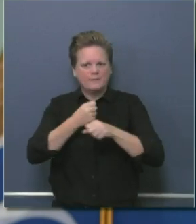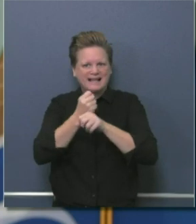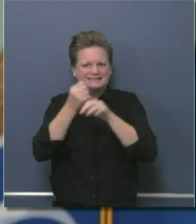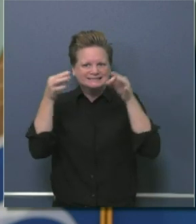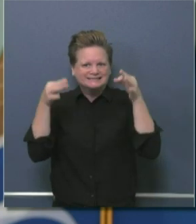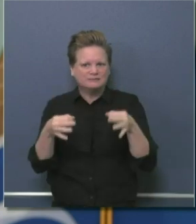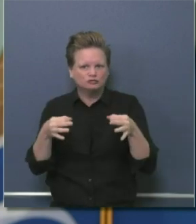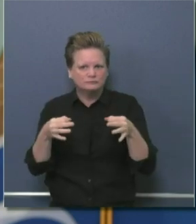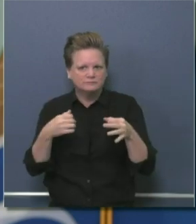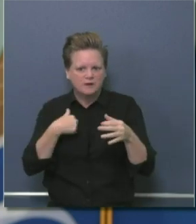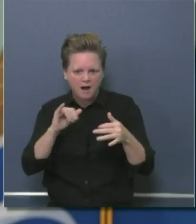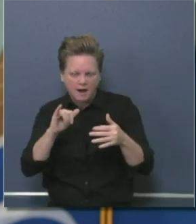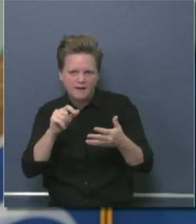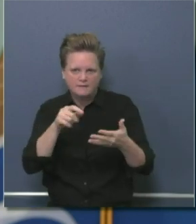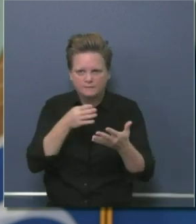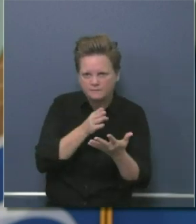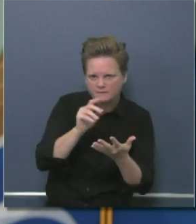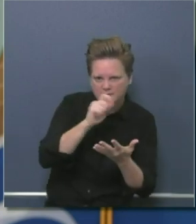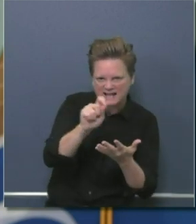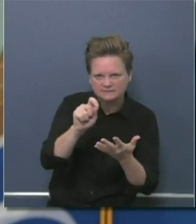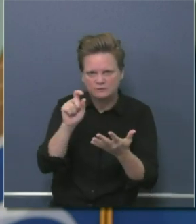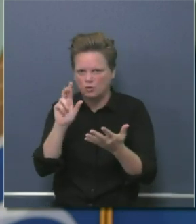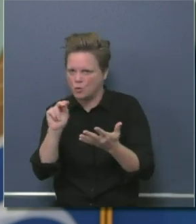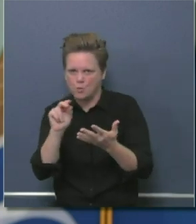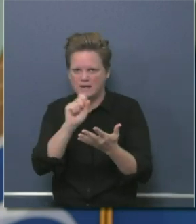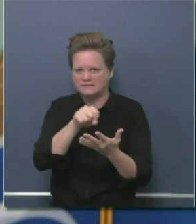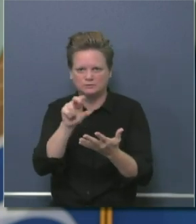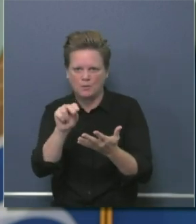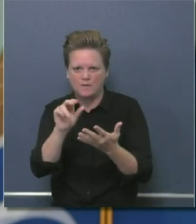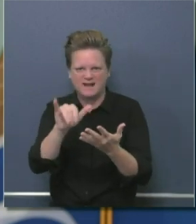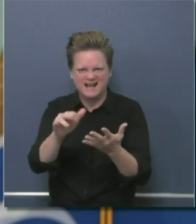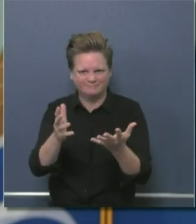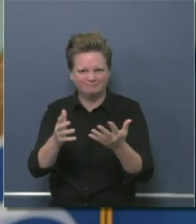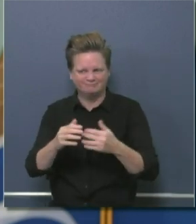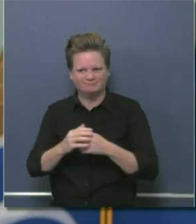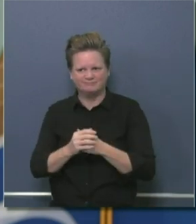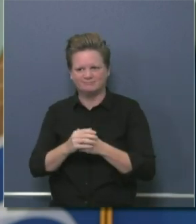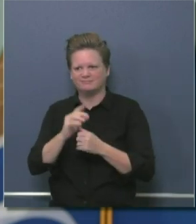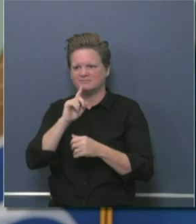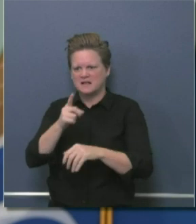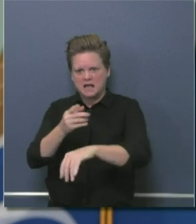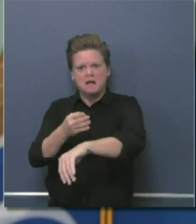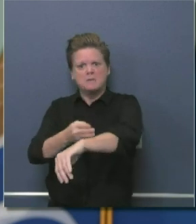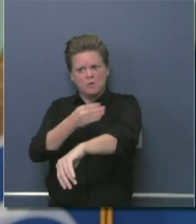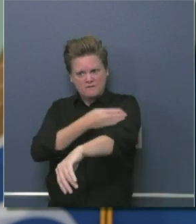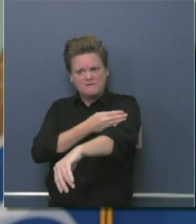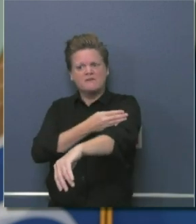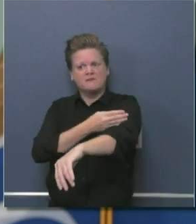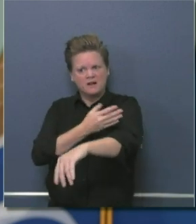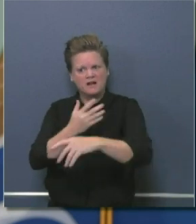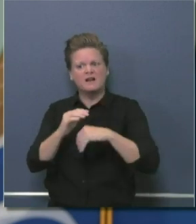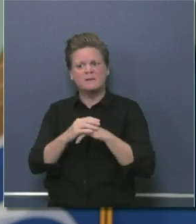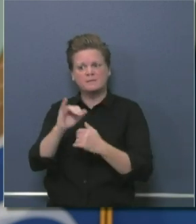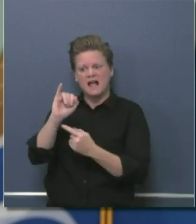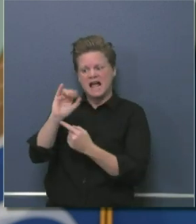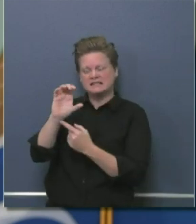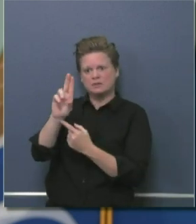Hospitalization numbers improved over the last day. So did ICU numbers. They actually both went down 1%